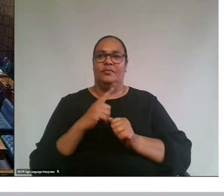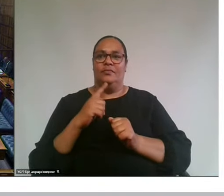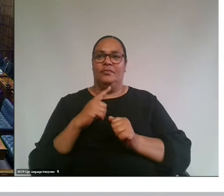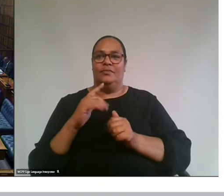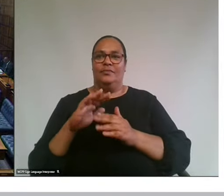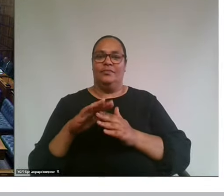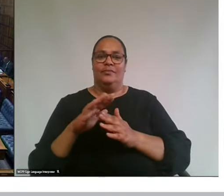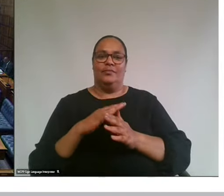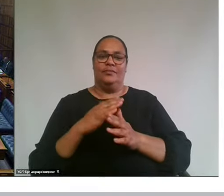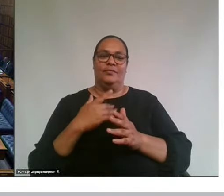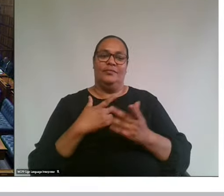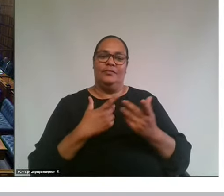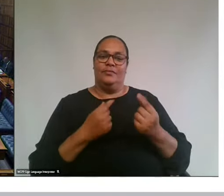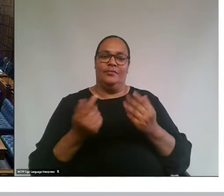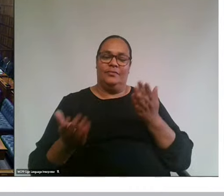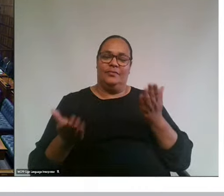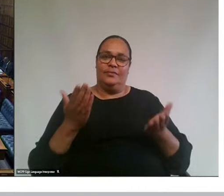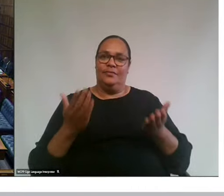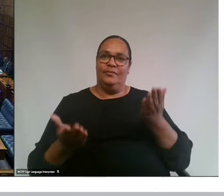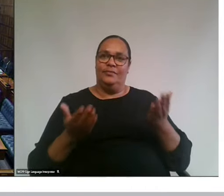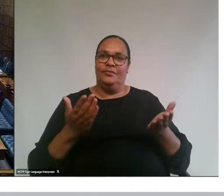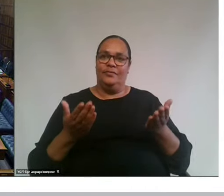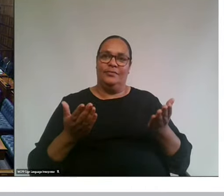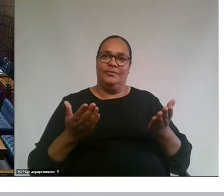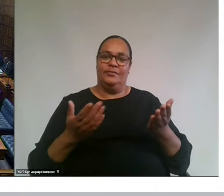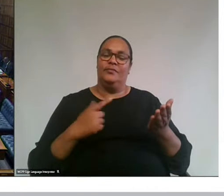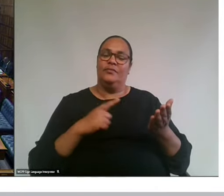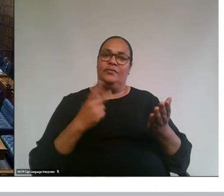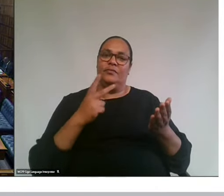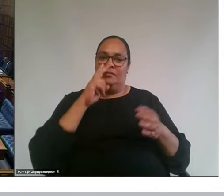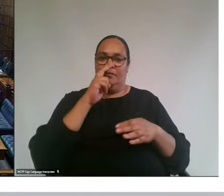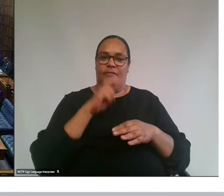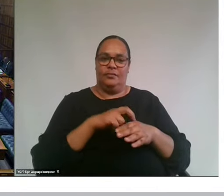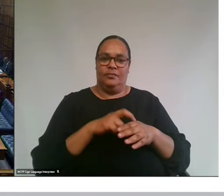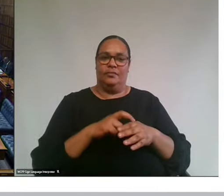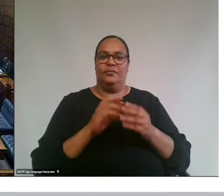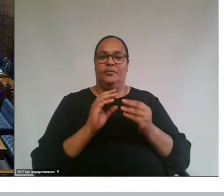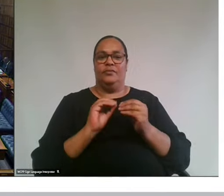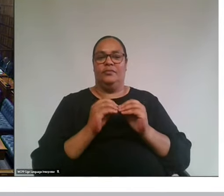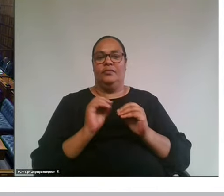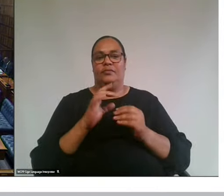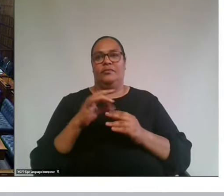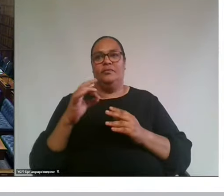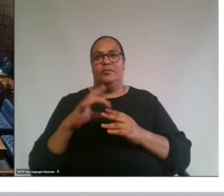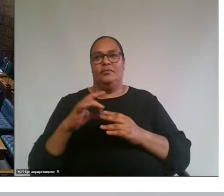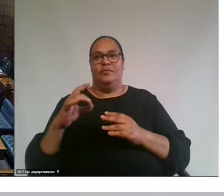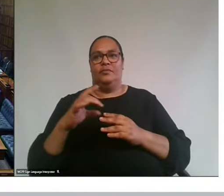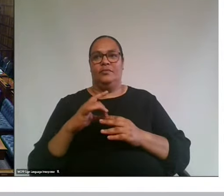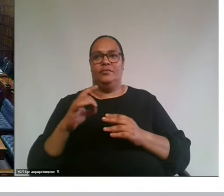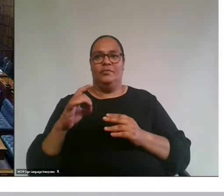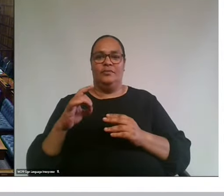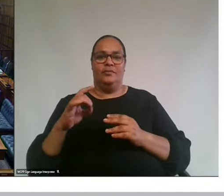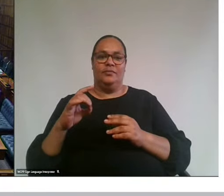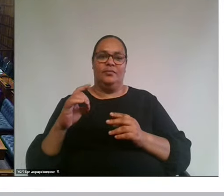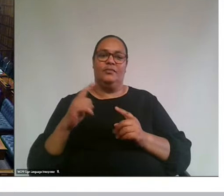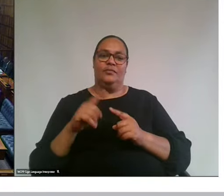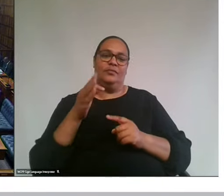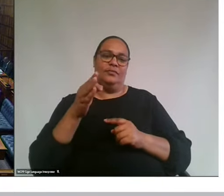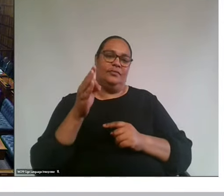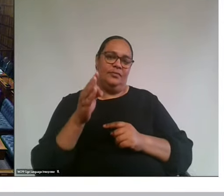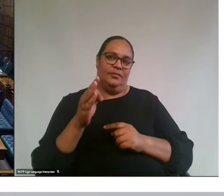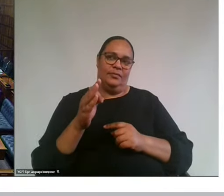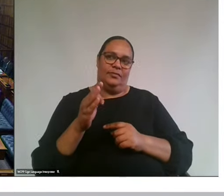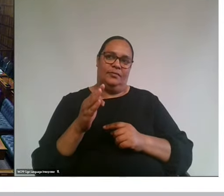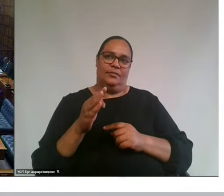as much as we need to balance the now we also need to make the choices uh for the future